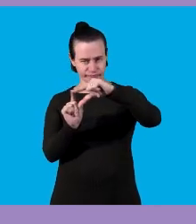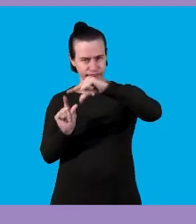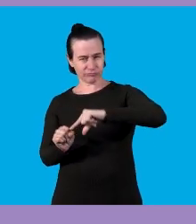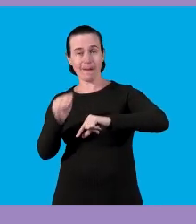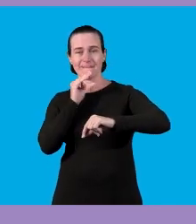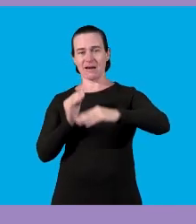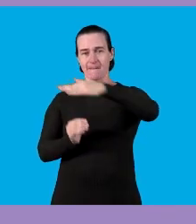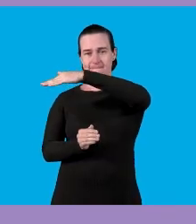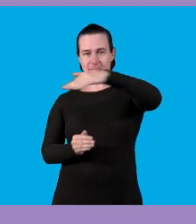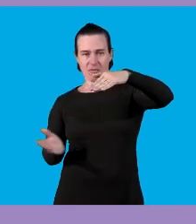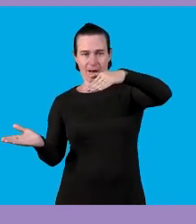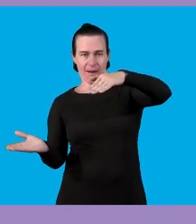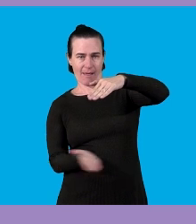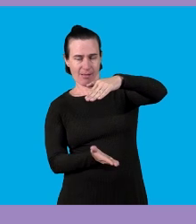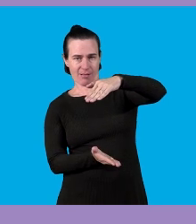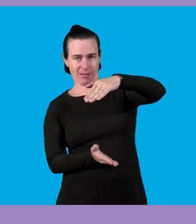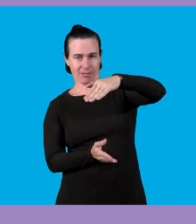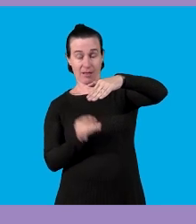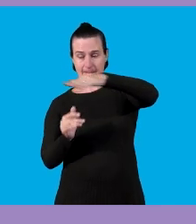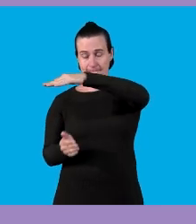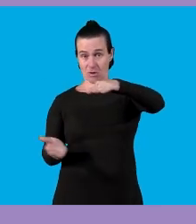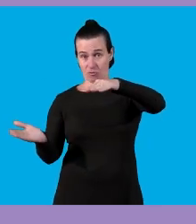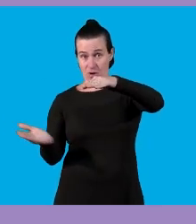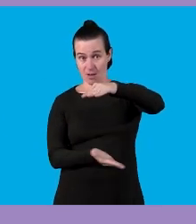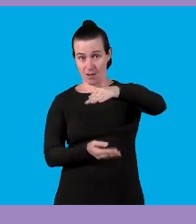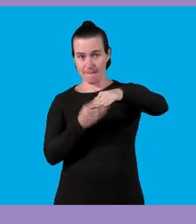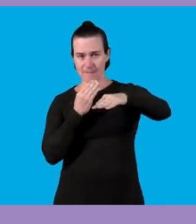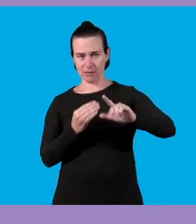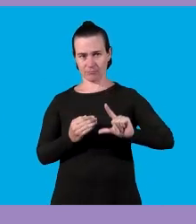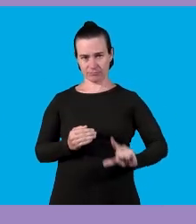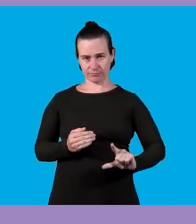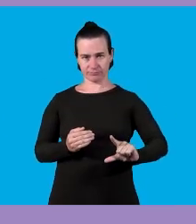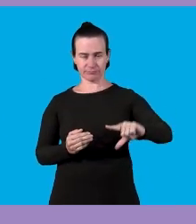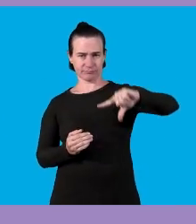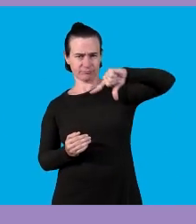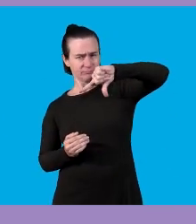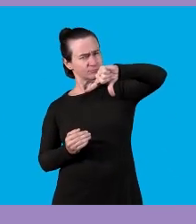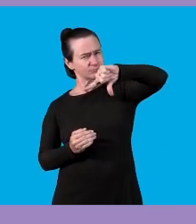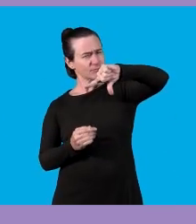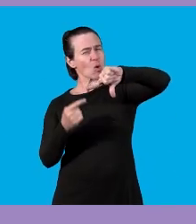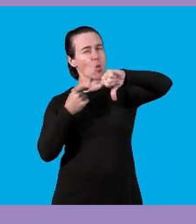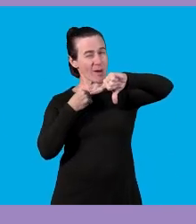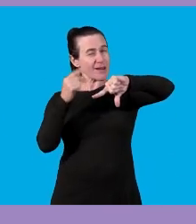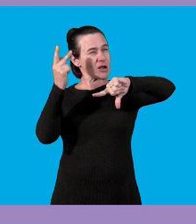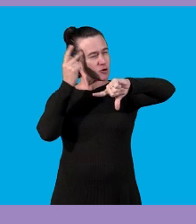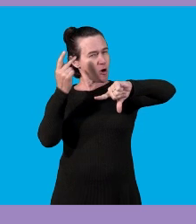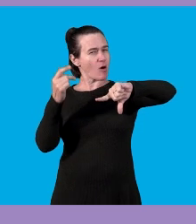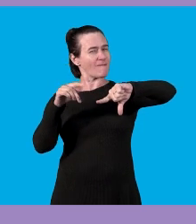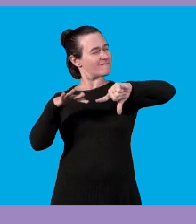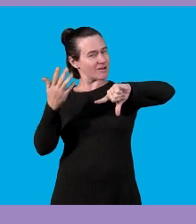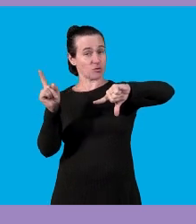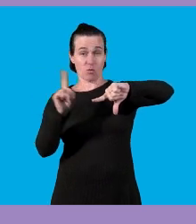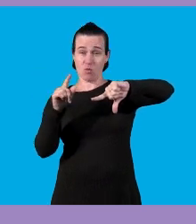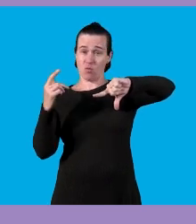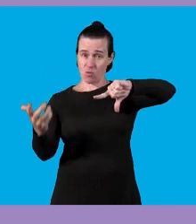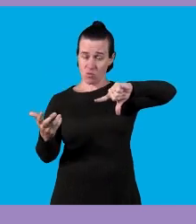and angle J and angle M are between the parallel lines. And therefore, what do we know about angles that are between